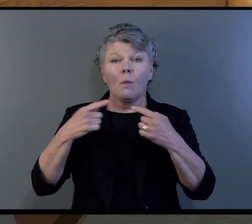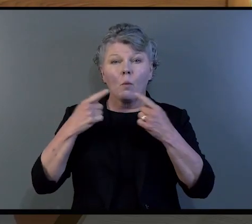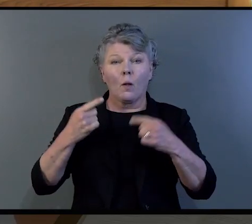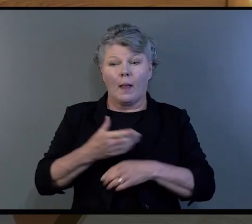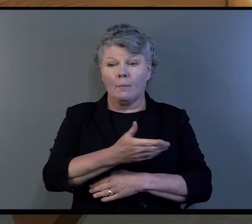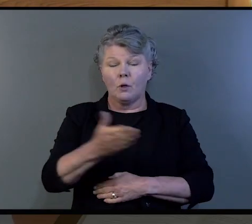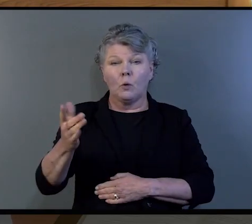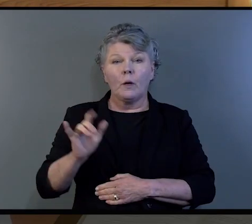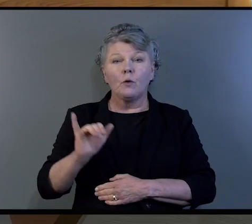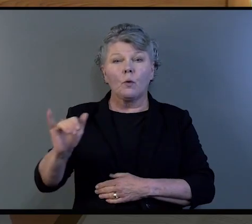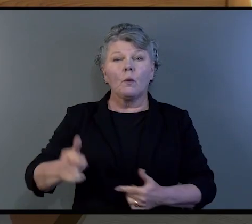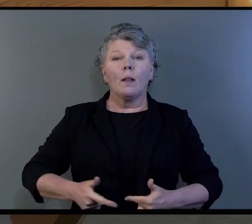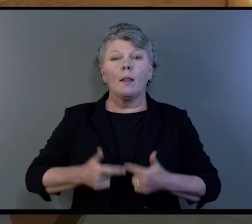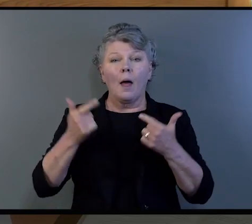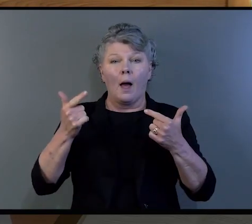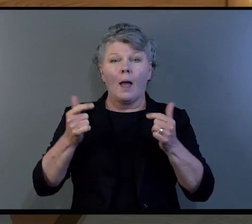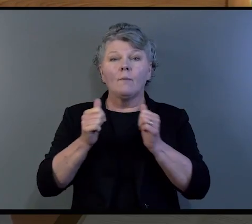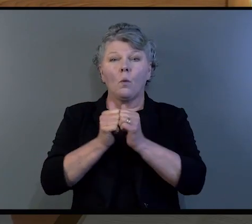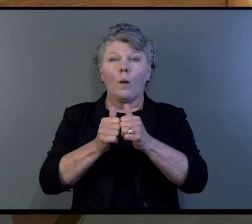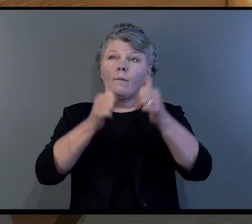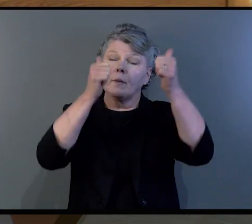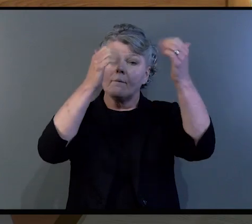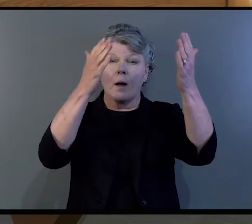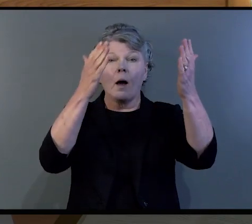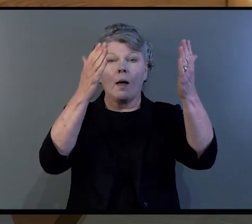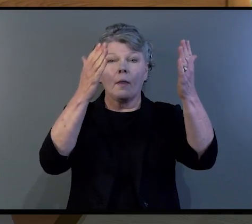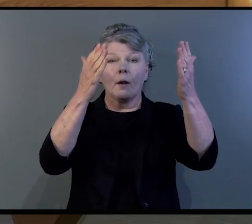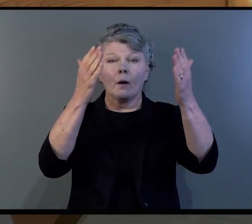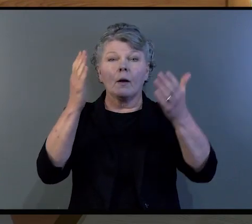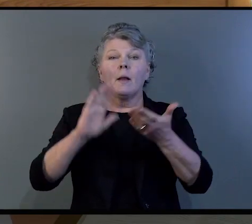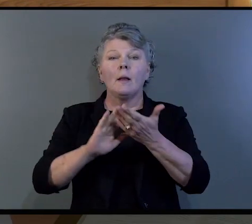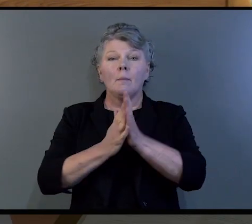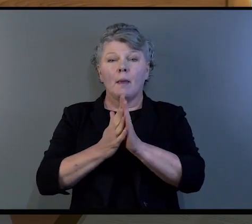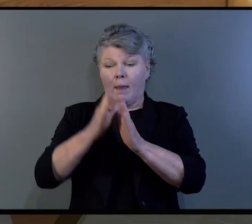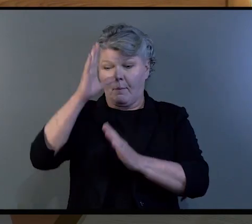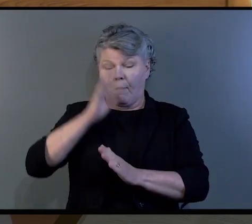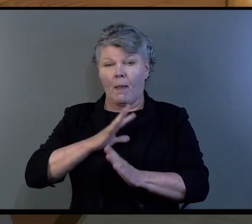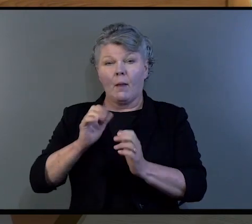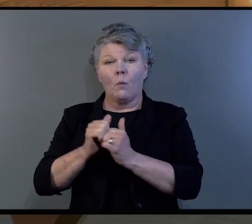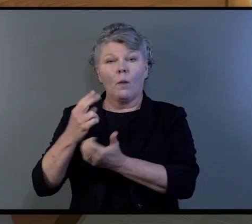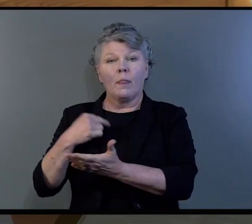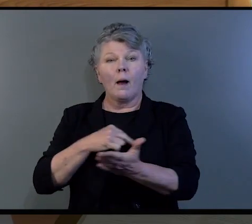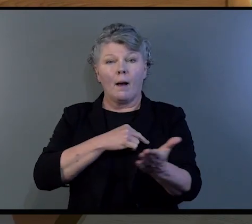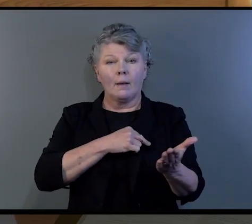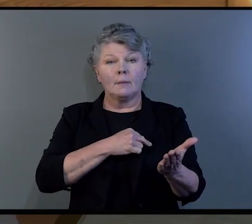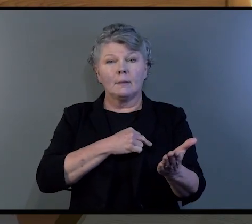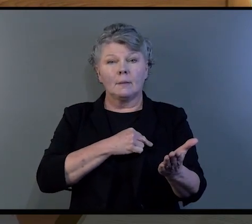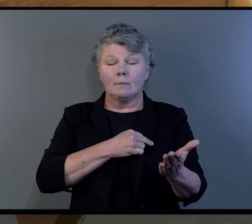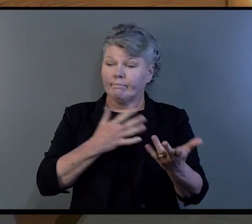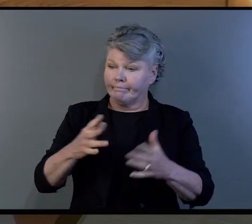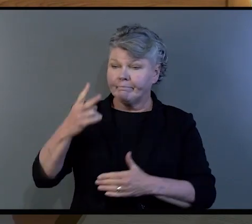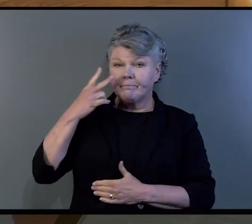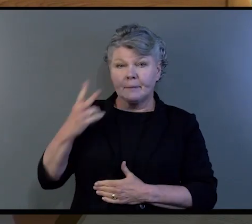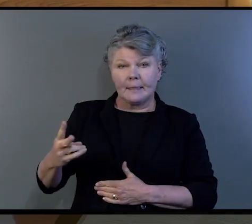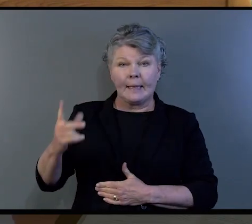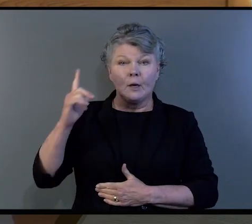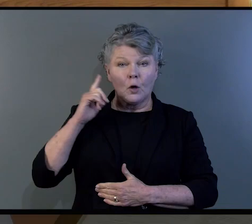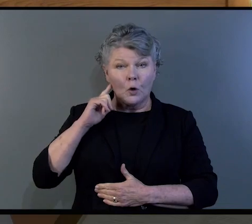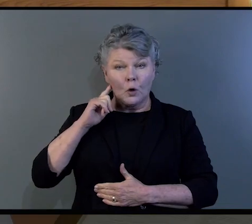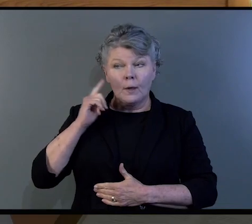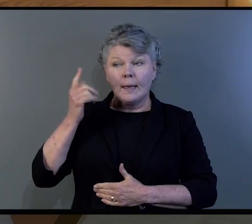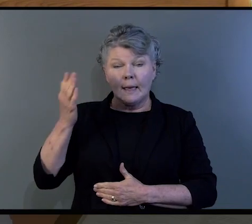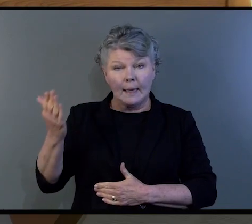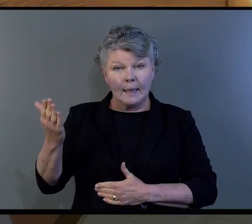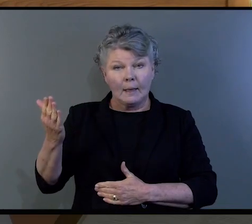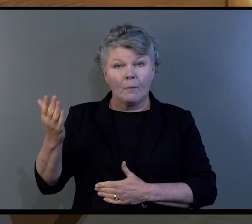to you the eternal life which was with the Father, and was made manifest to us. That which we have seen and heard, we